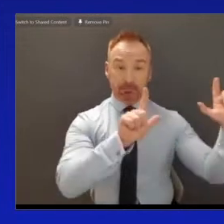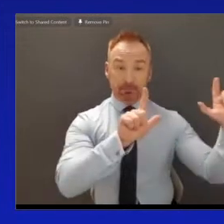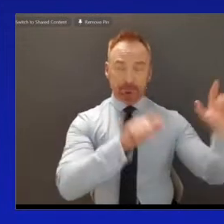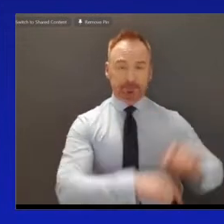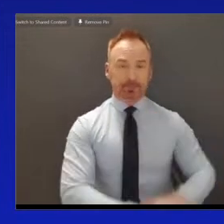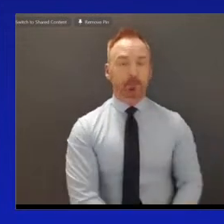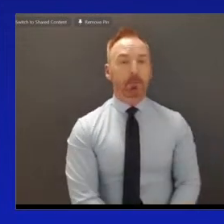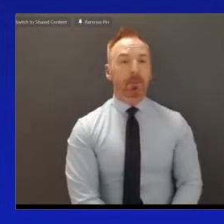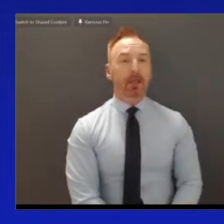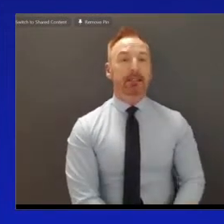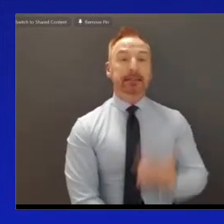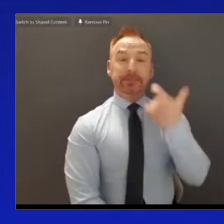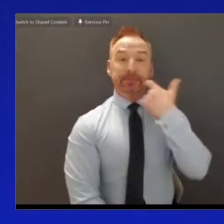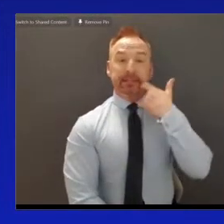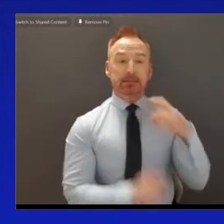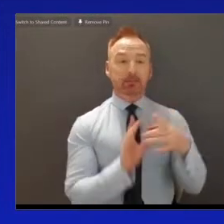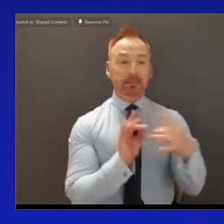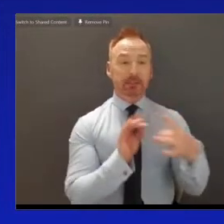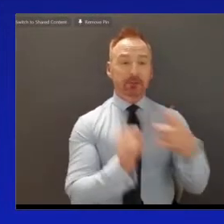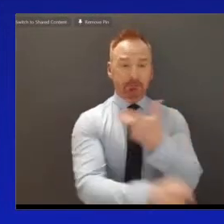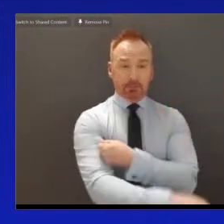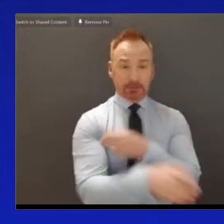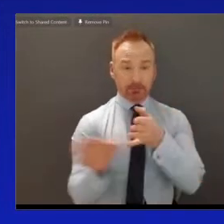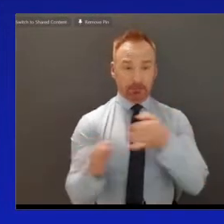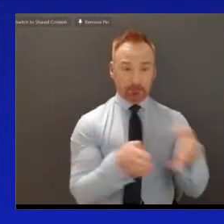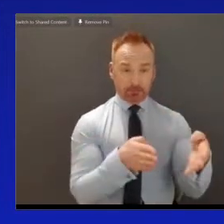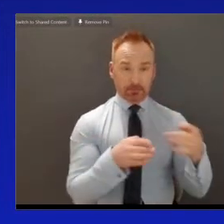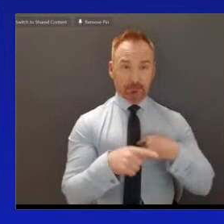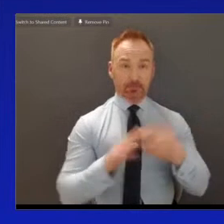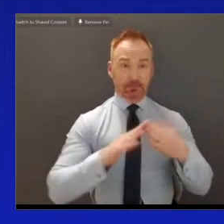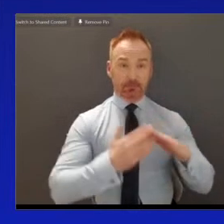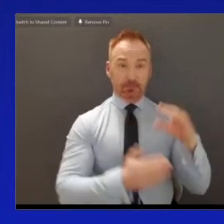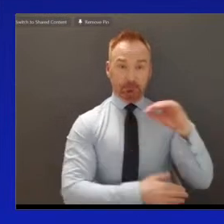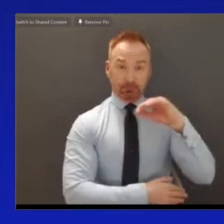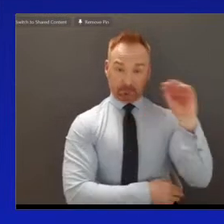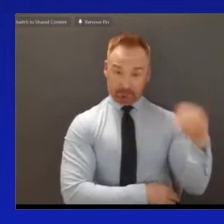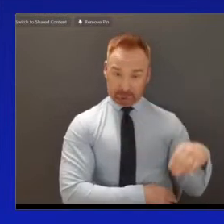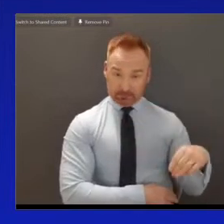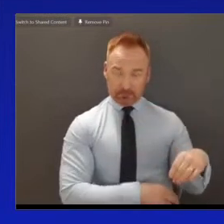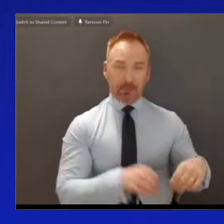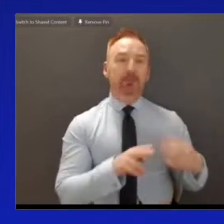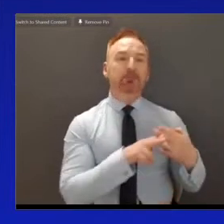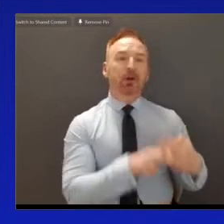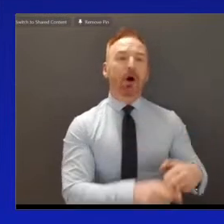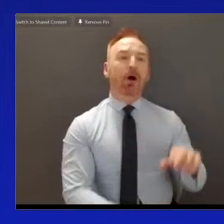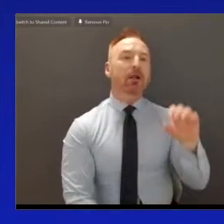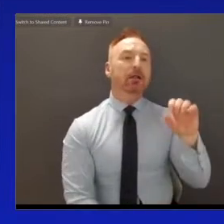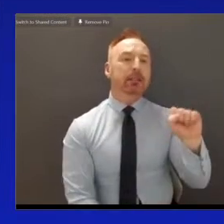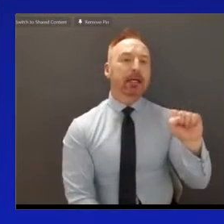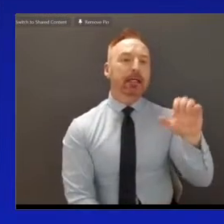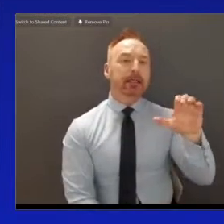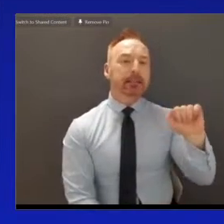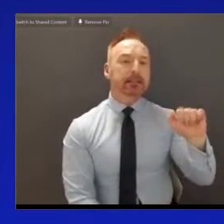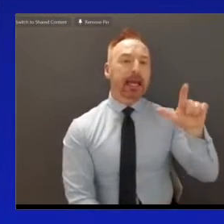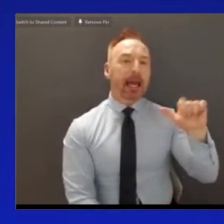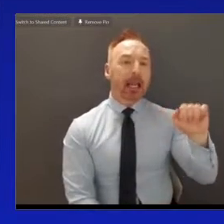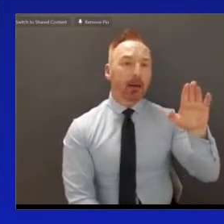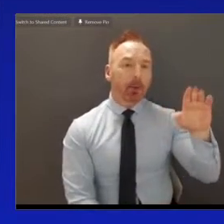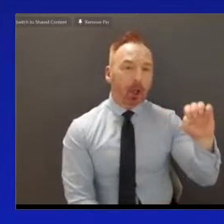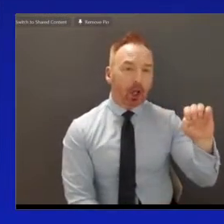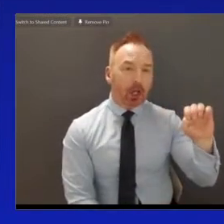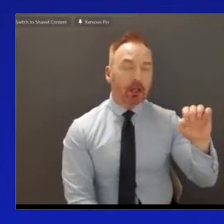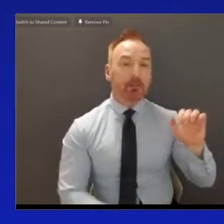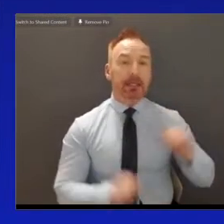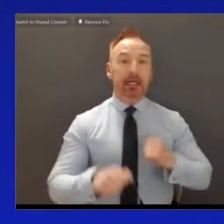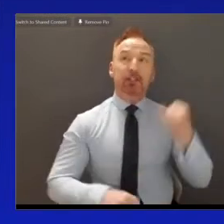As I mentioned earlier, our vaccine plan in Ottawa is scalable, meaning it is flexible to scale up to use vaccine